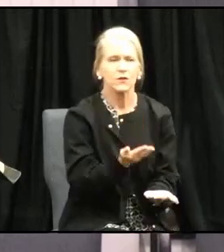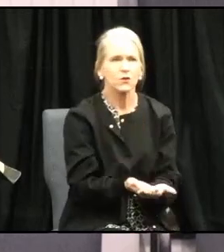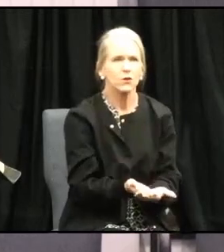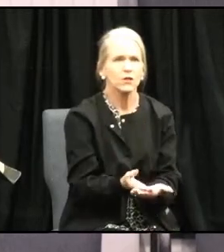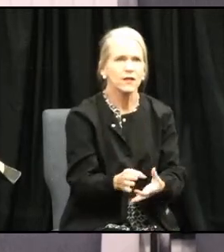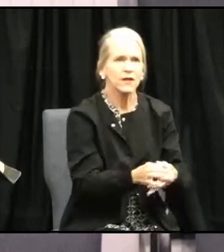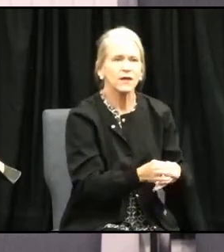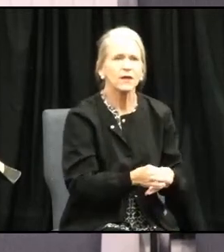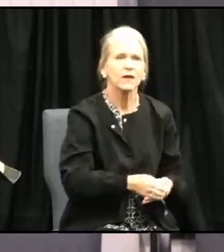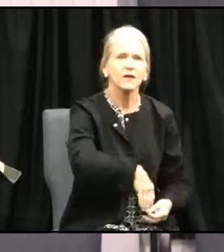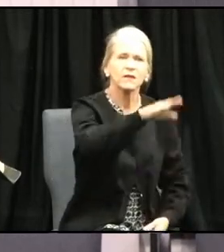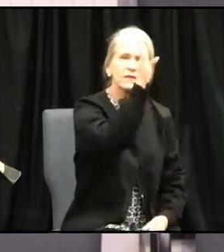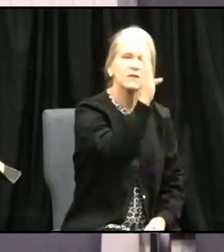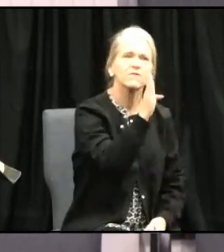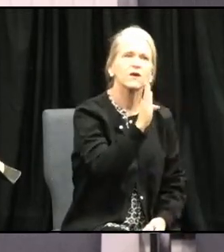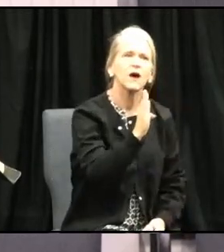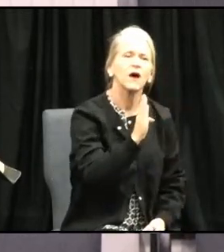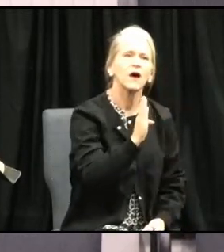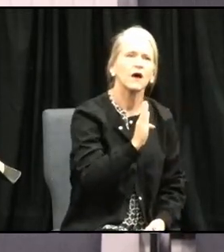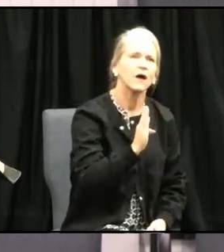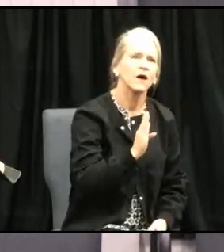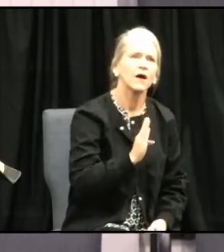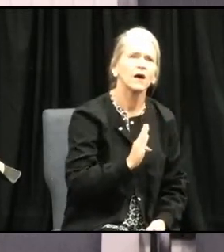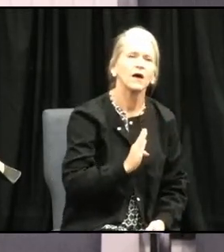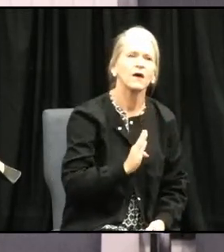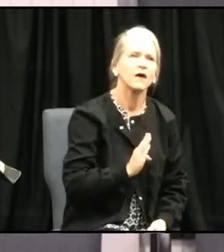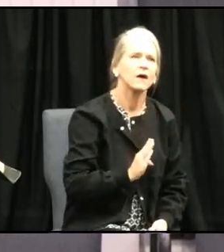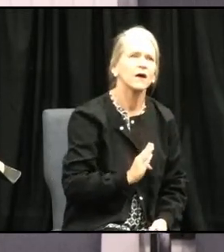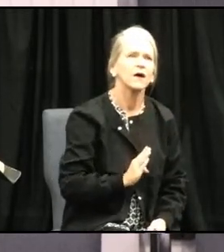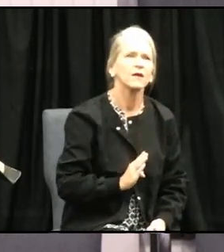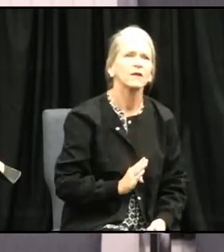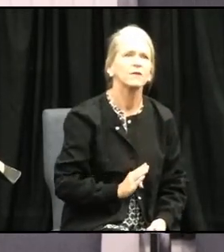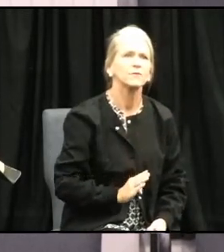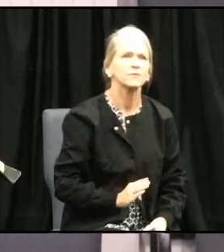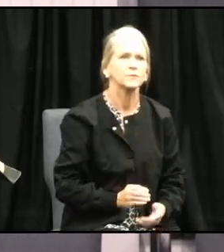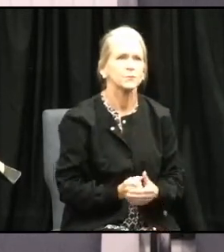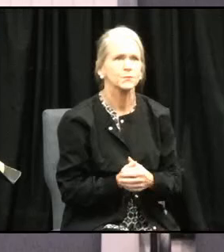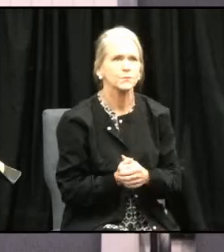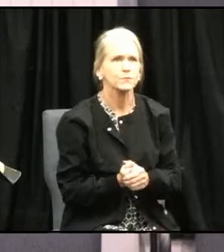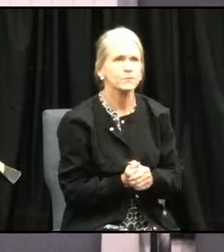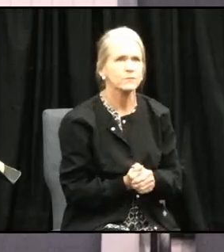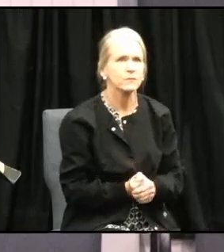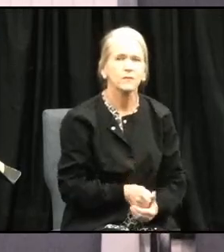the goodness of God.